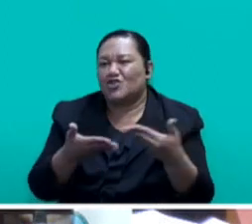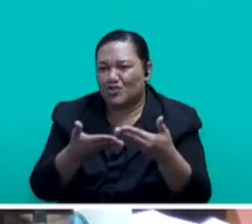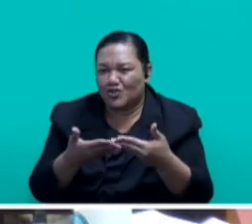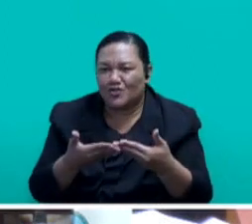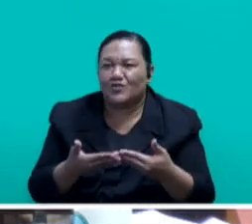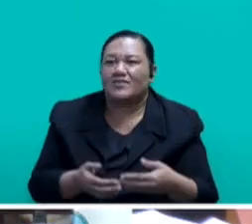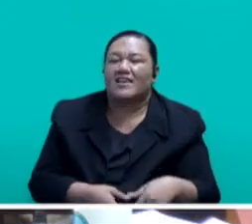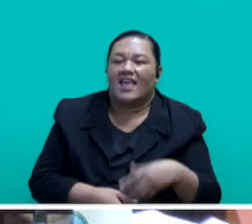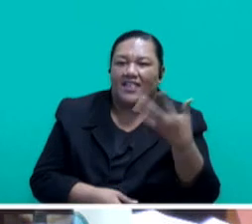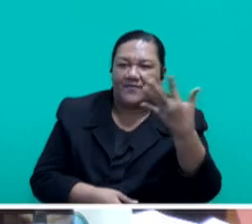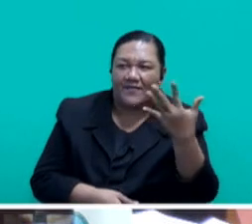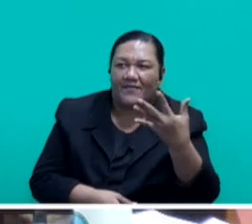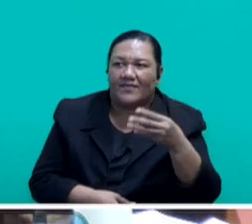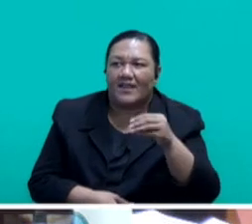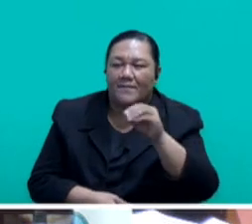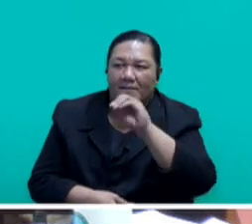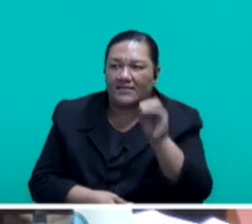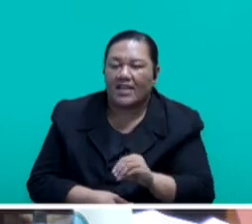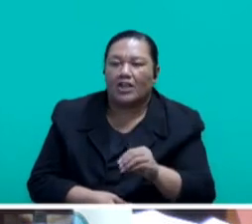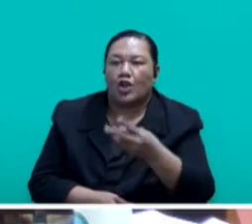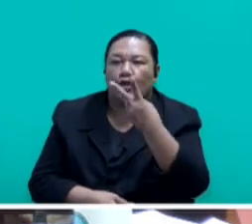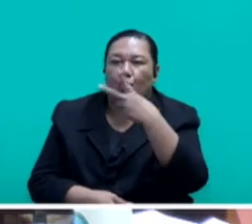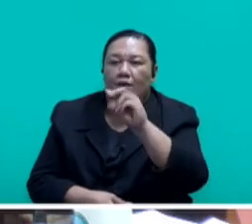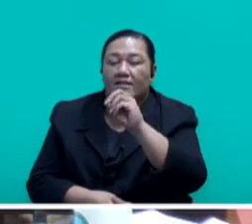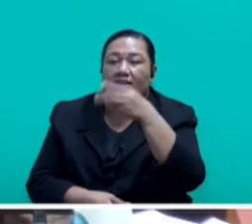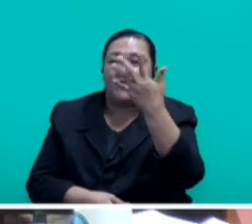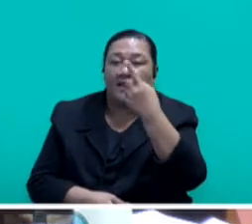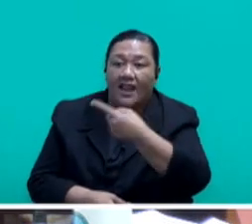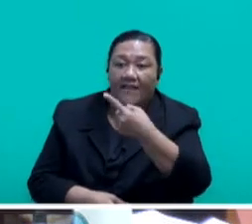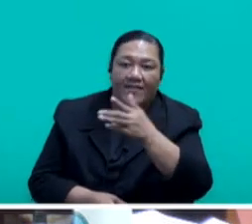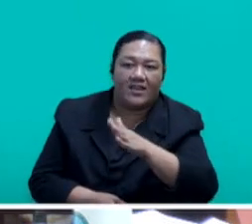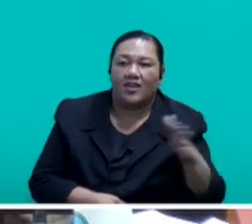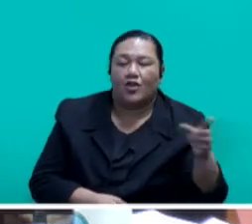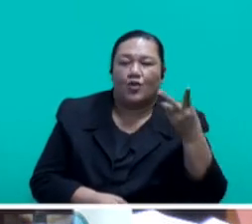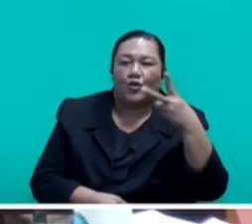between 2011 to 2015.